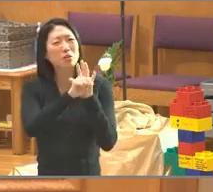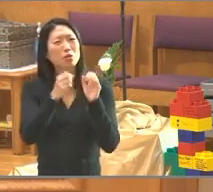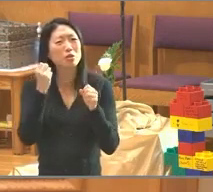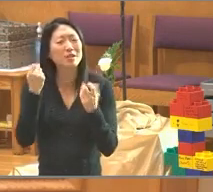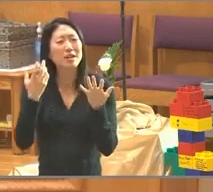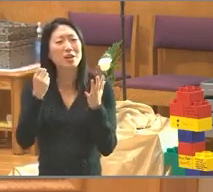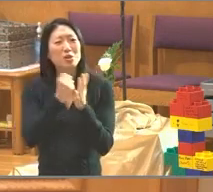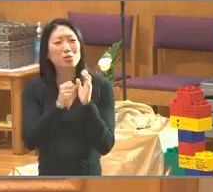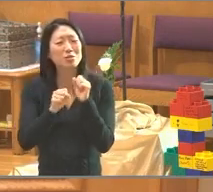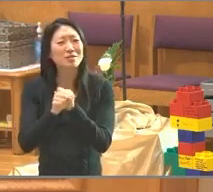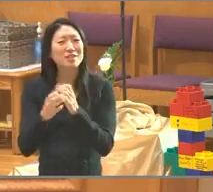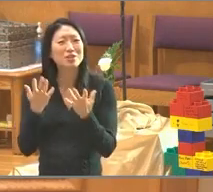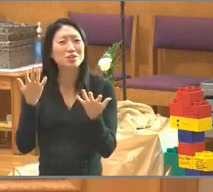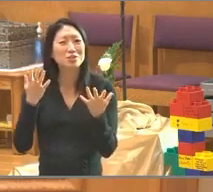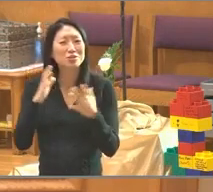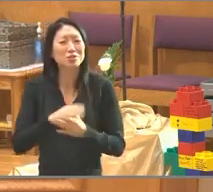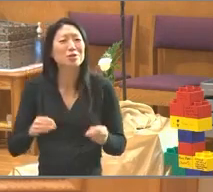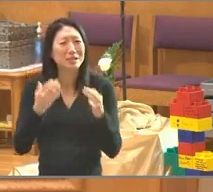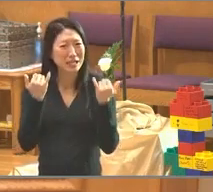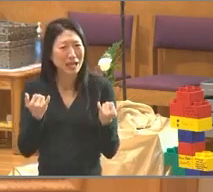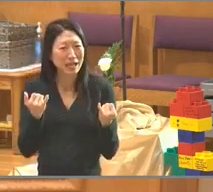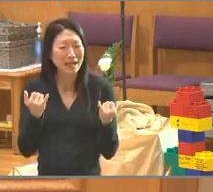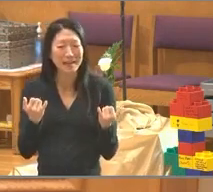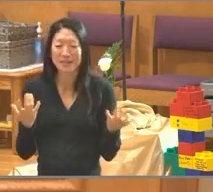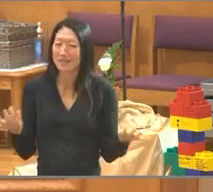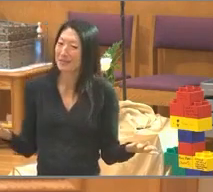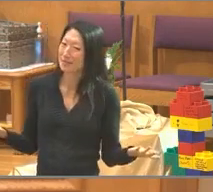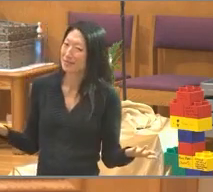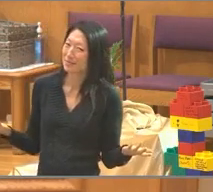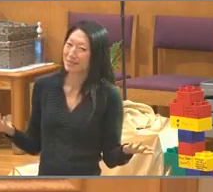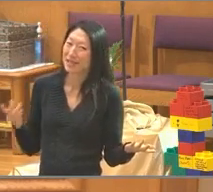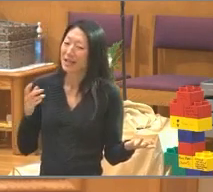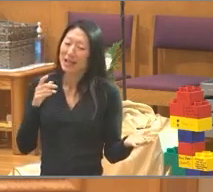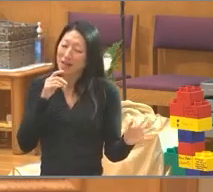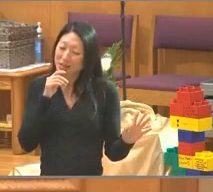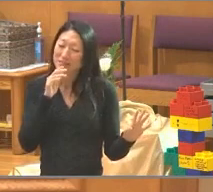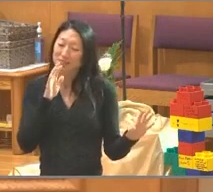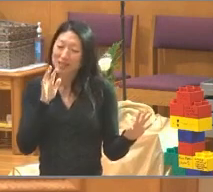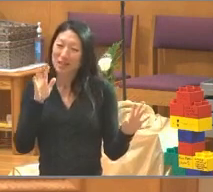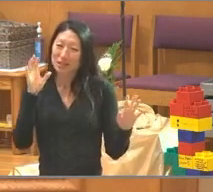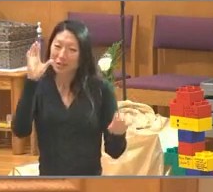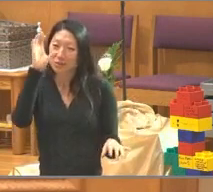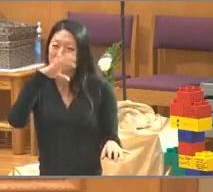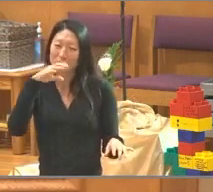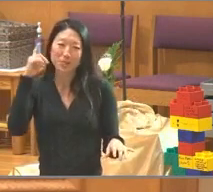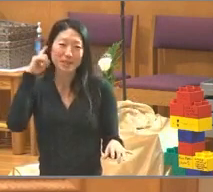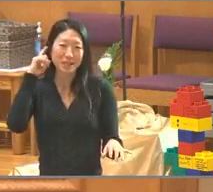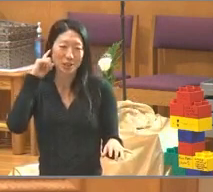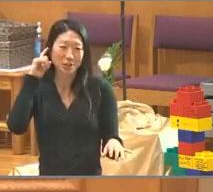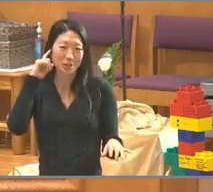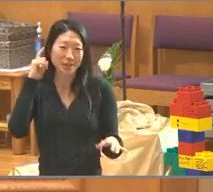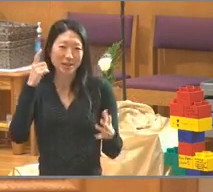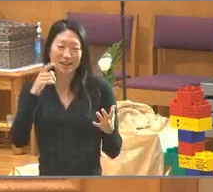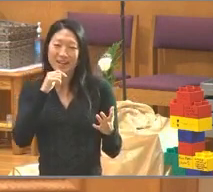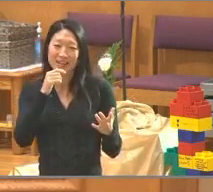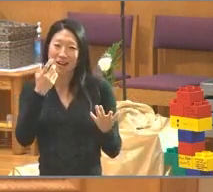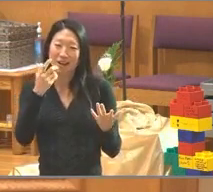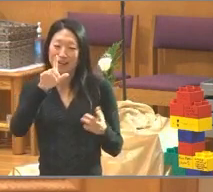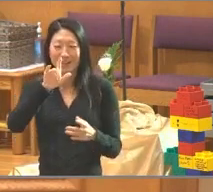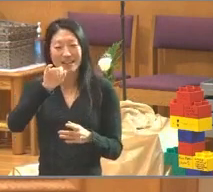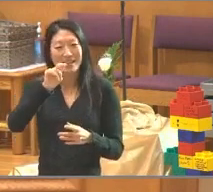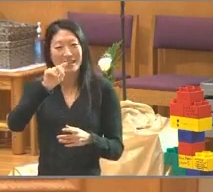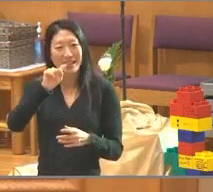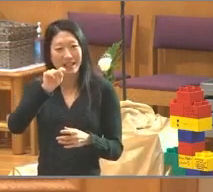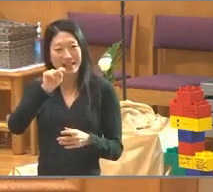today? Yeah, that's what I thought. I'm not going to lie, it's a little strange to hear this story outside of Lent,